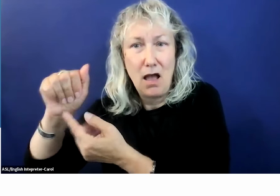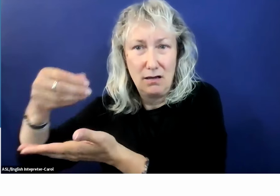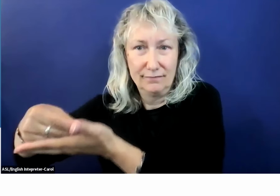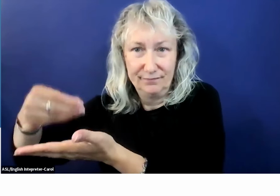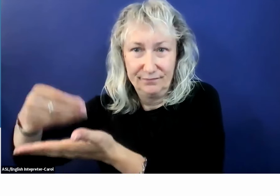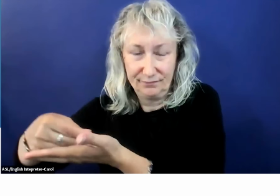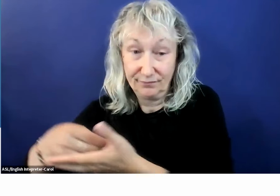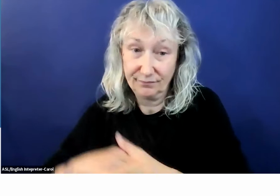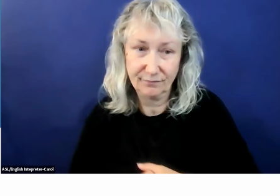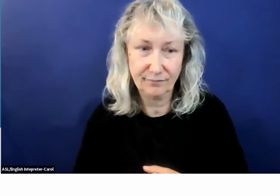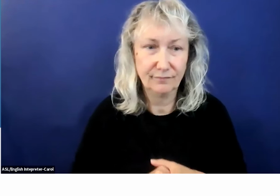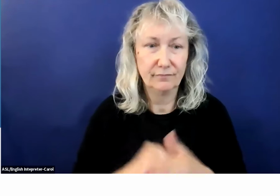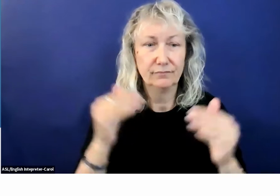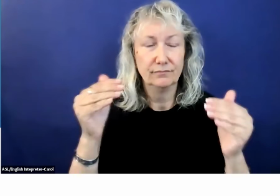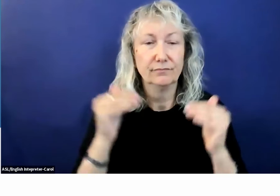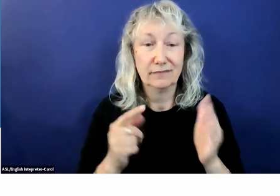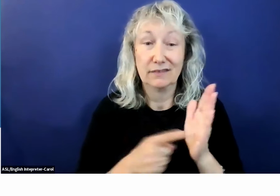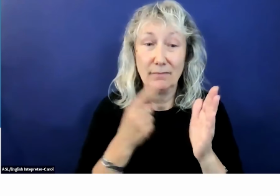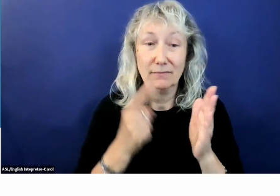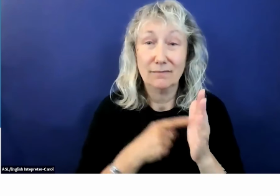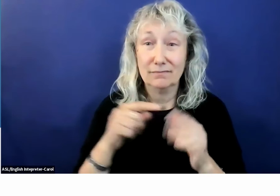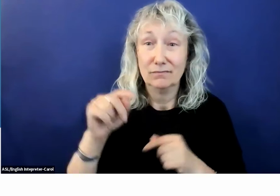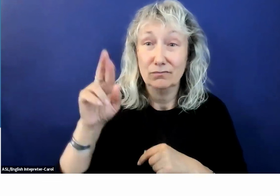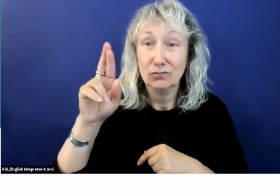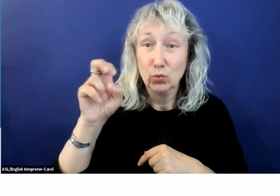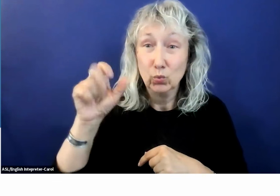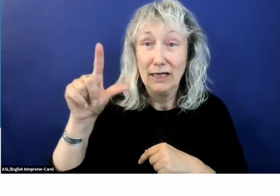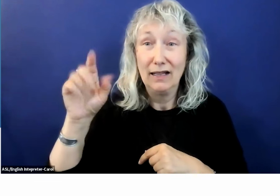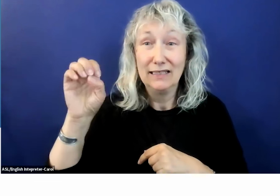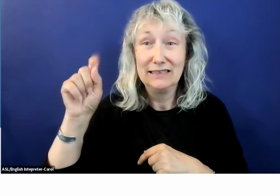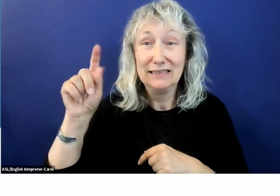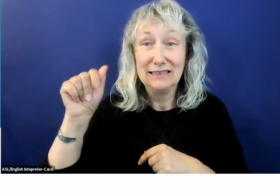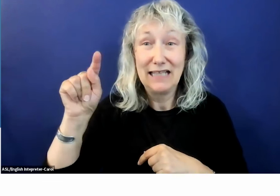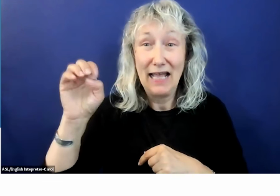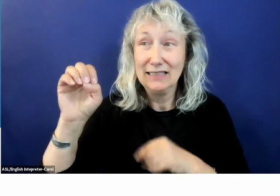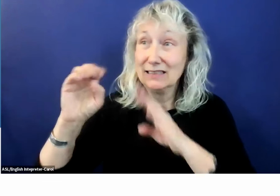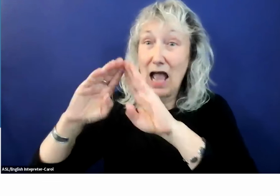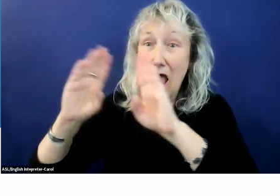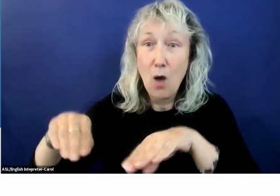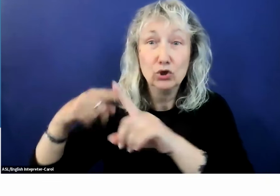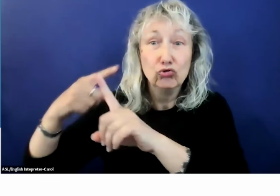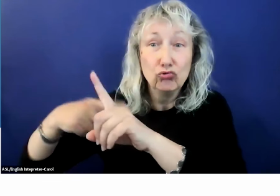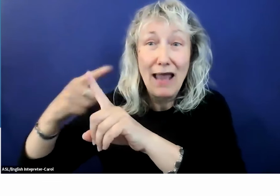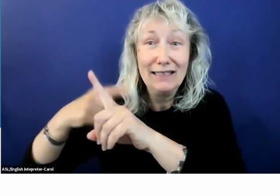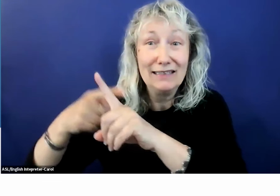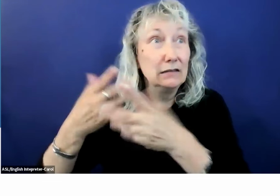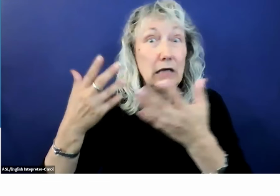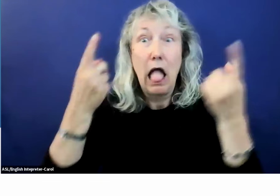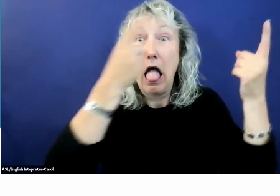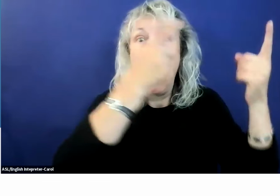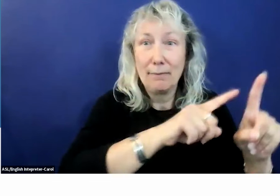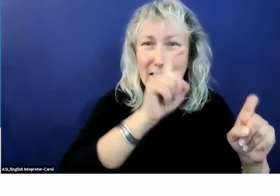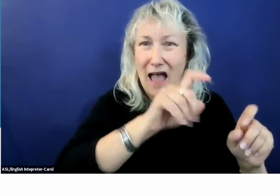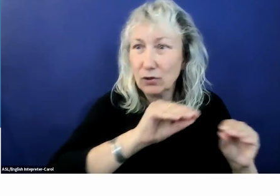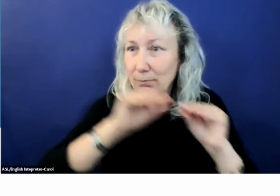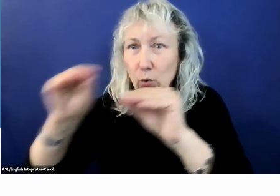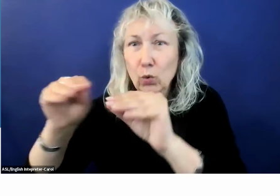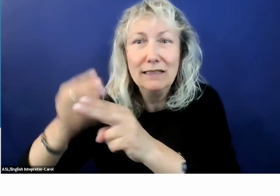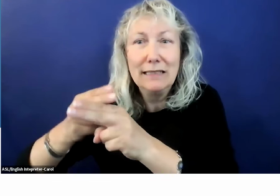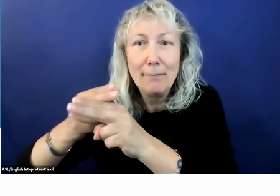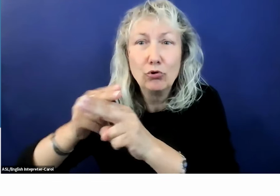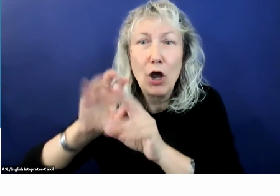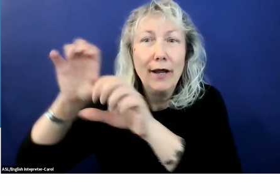rental scams. They're often fake rental listings for folks that need to live in a